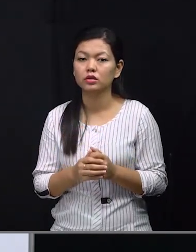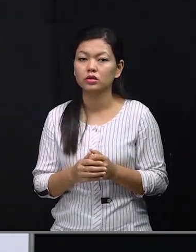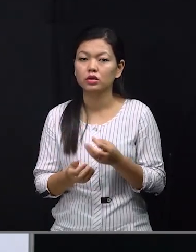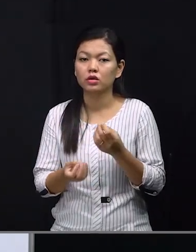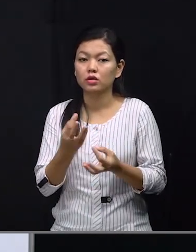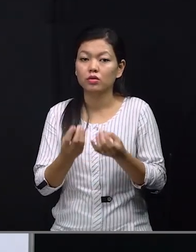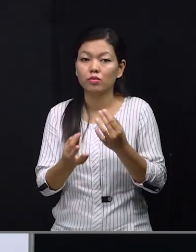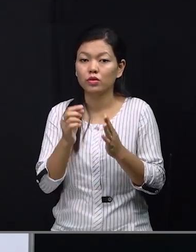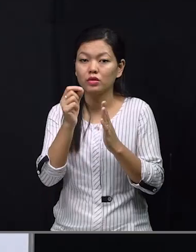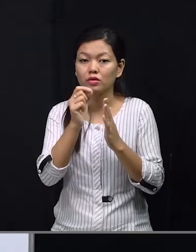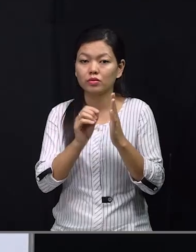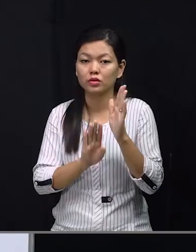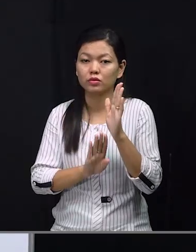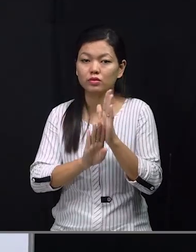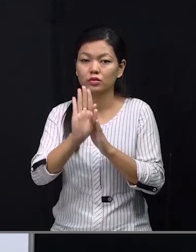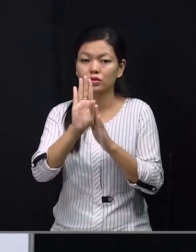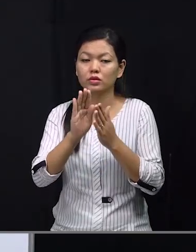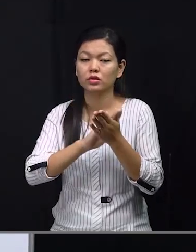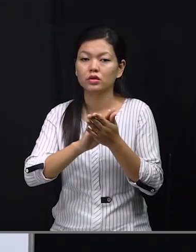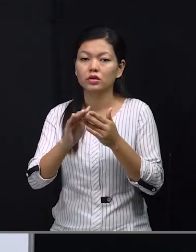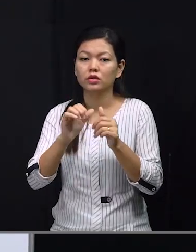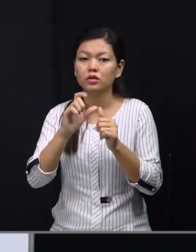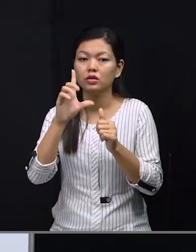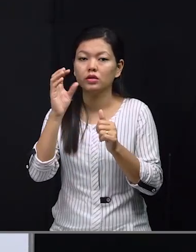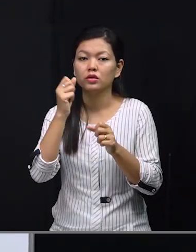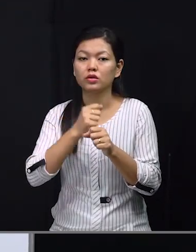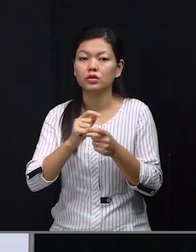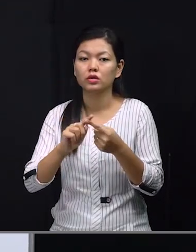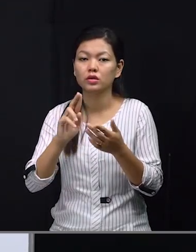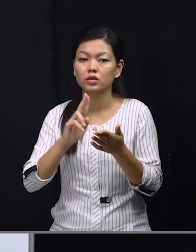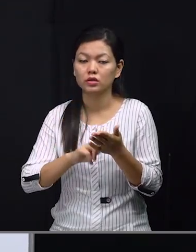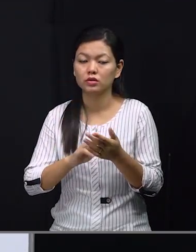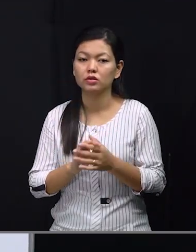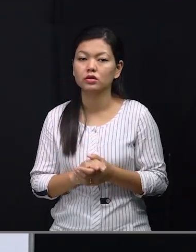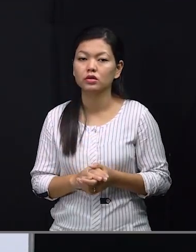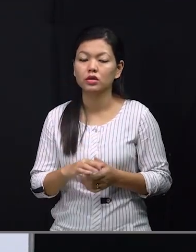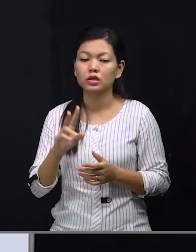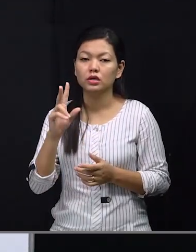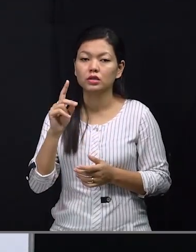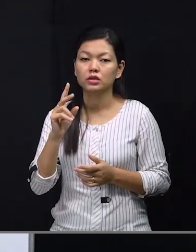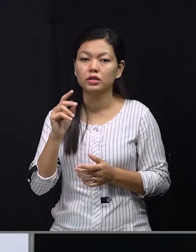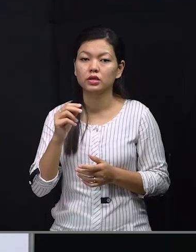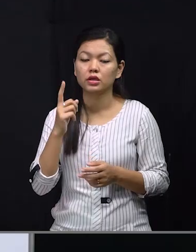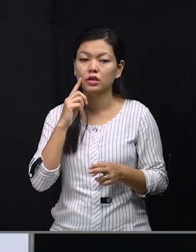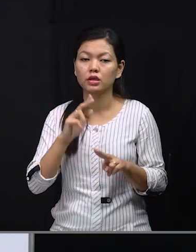molecular mass of the halogen. The second one, if we have the same halogen